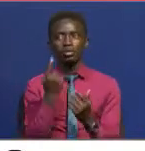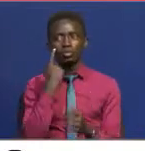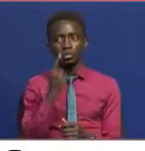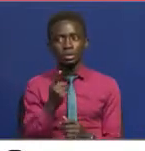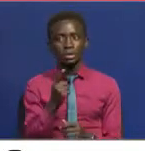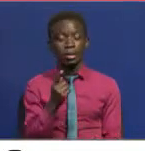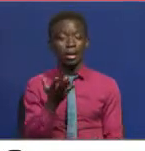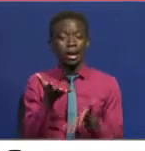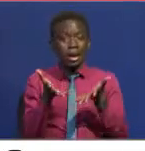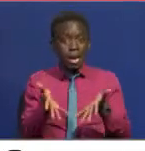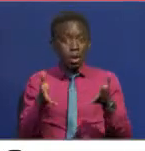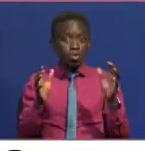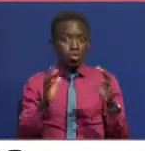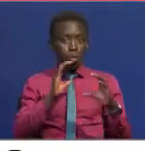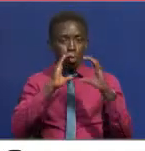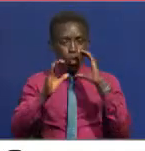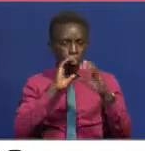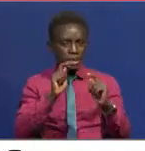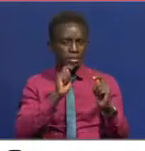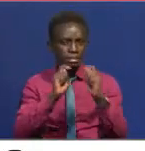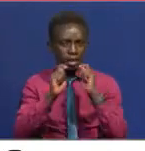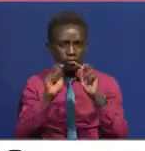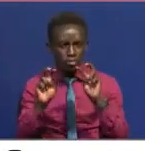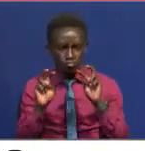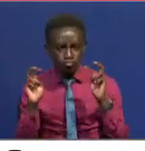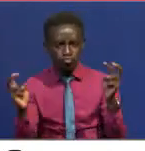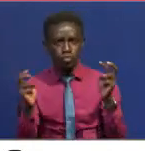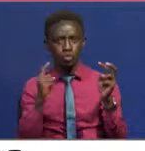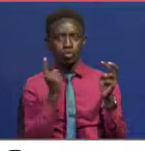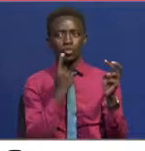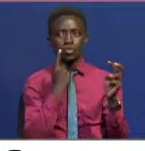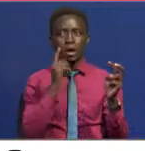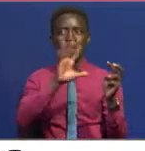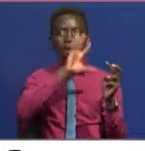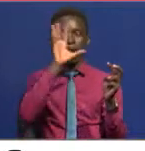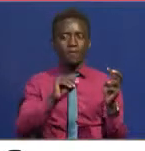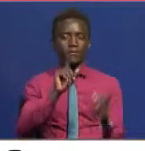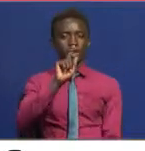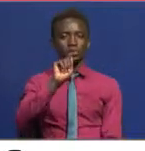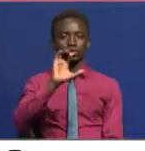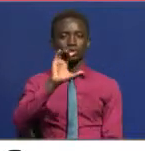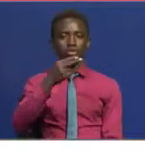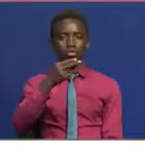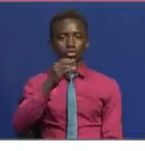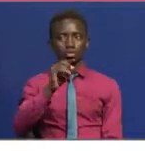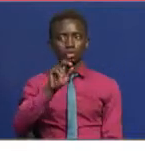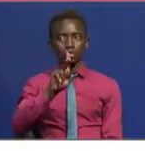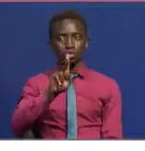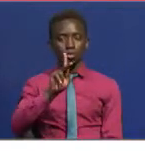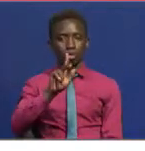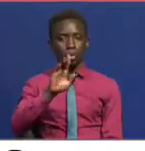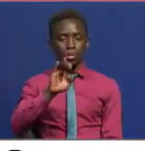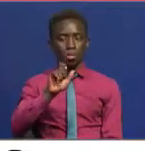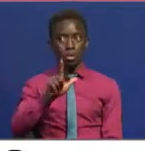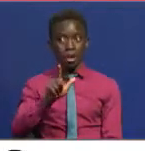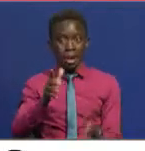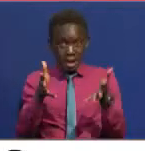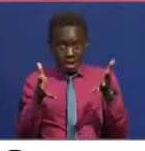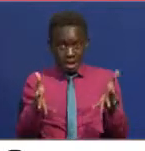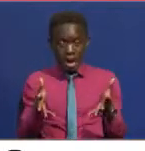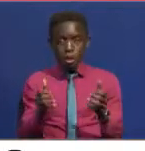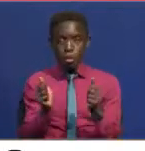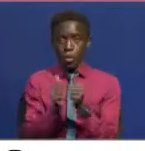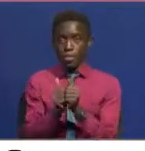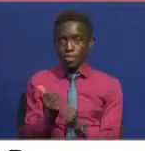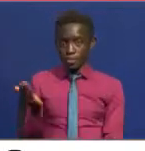The Africa Tchoukball Championships will be hosted in Kenya from the 8th to the 12th of August. And in studio with me